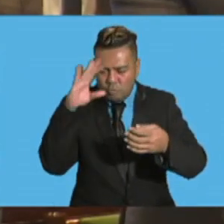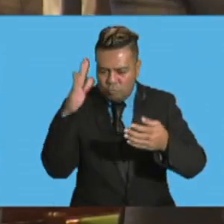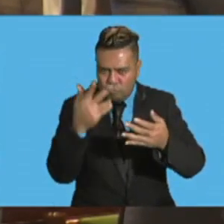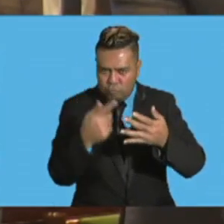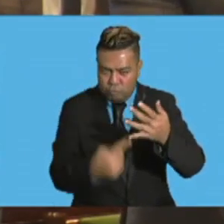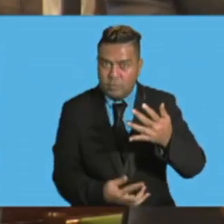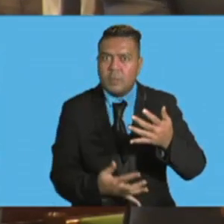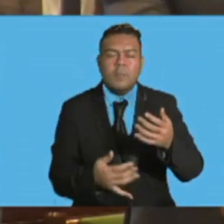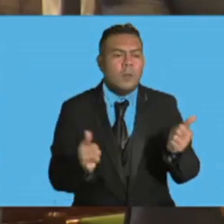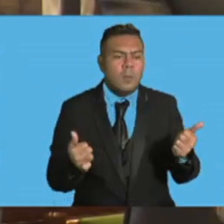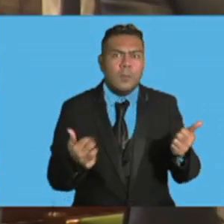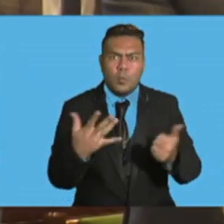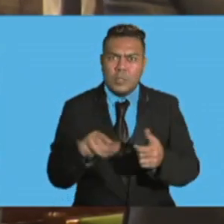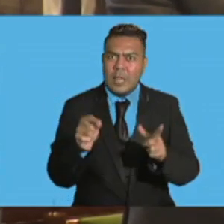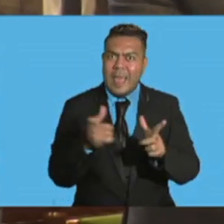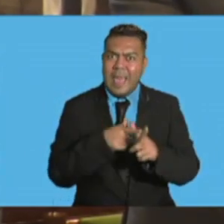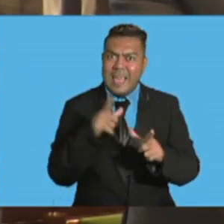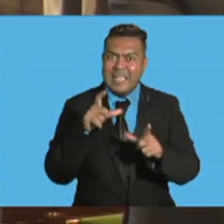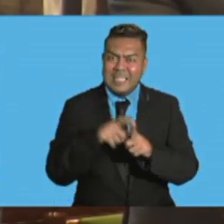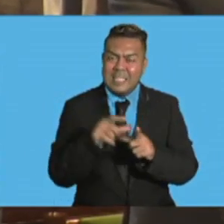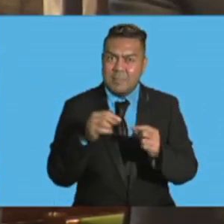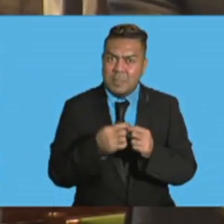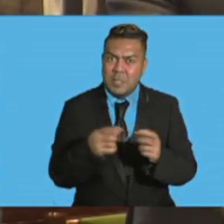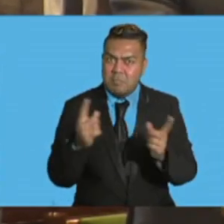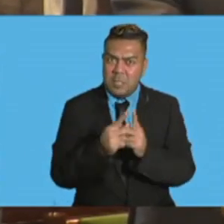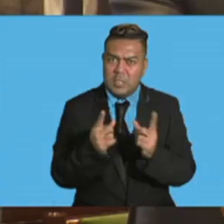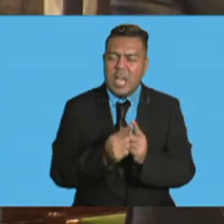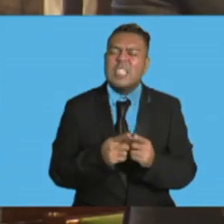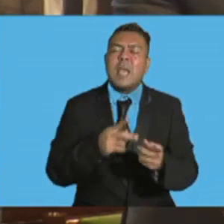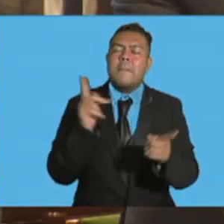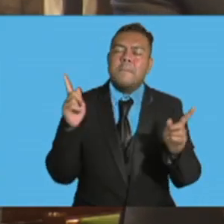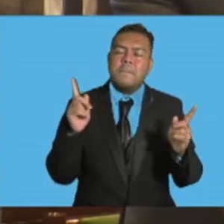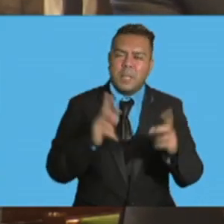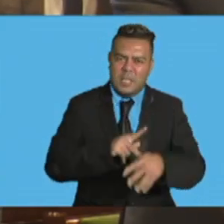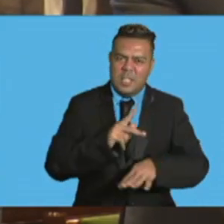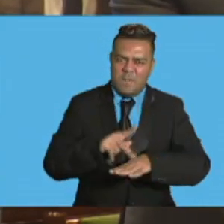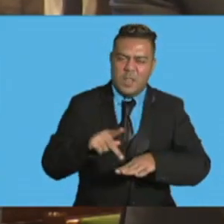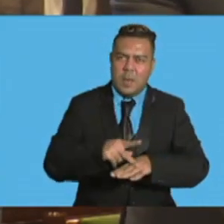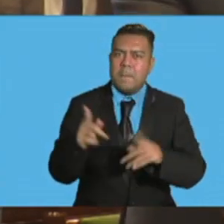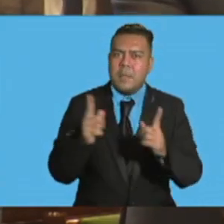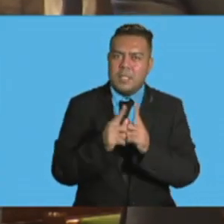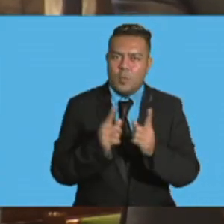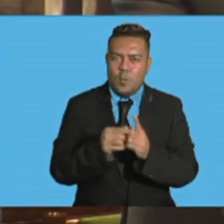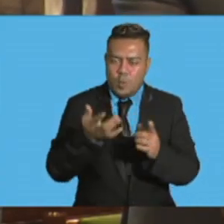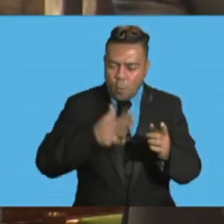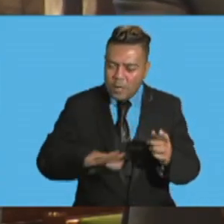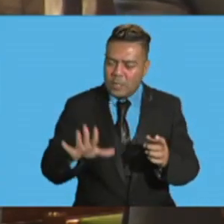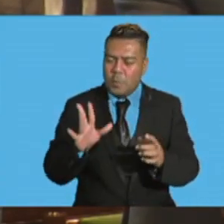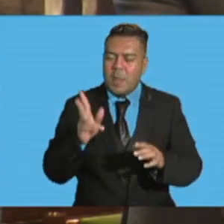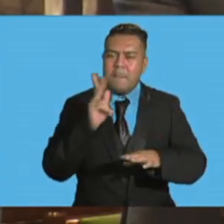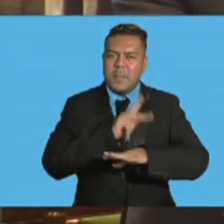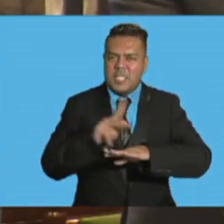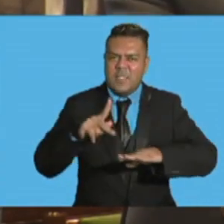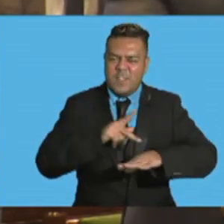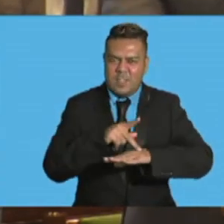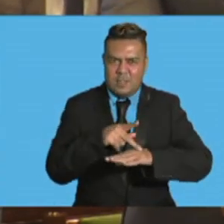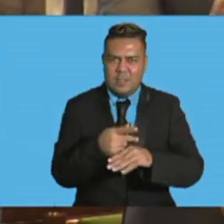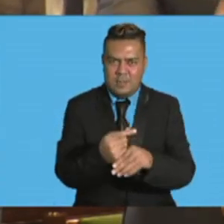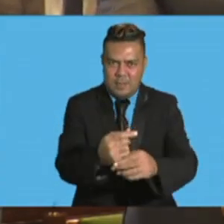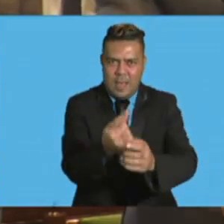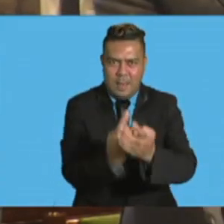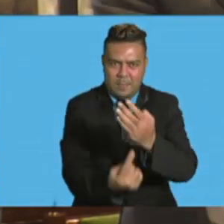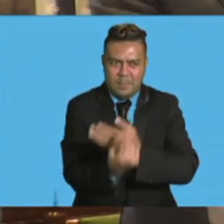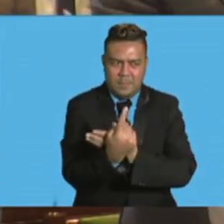said, that we saw the ADB meeting as a Pacific meeting that we were hosting, and we wanted it to be a Pacific event. And indeed, there